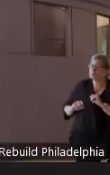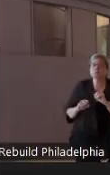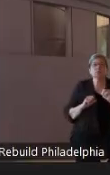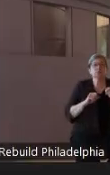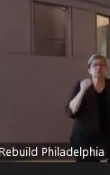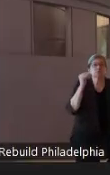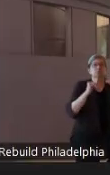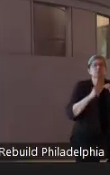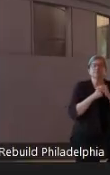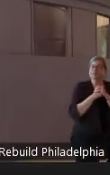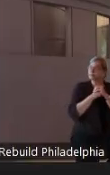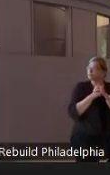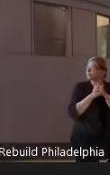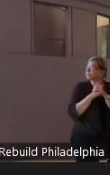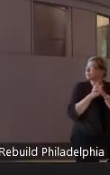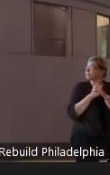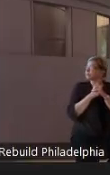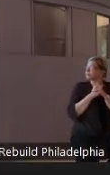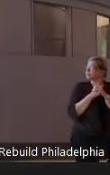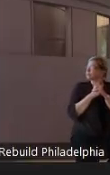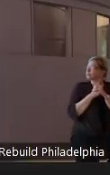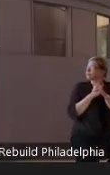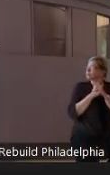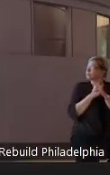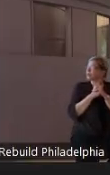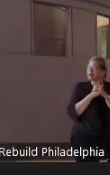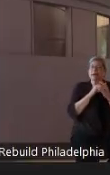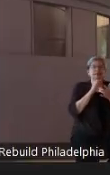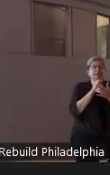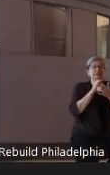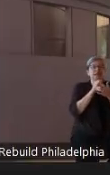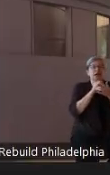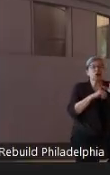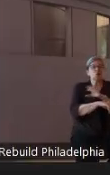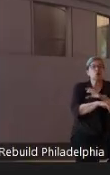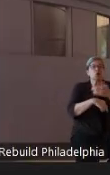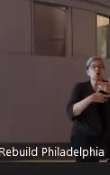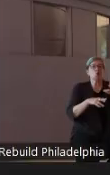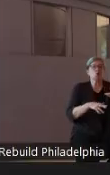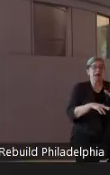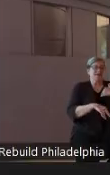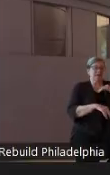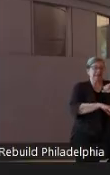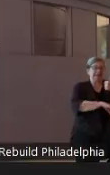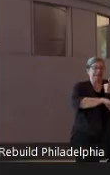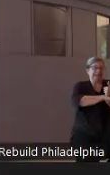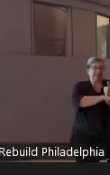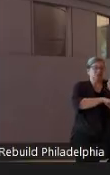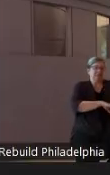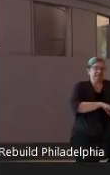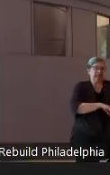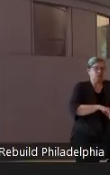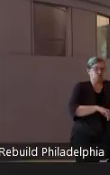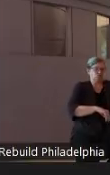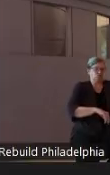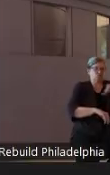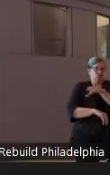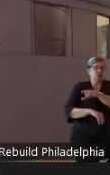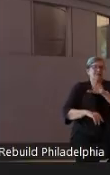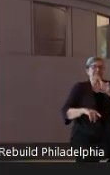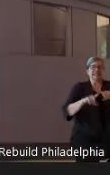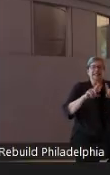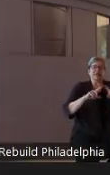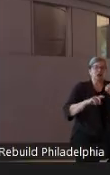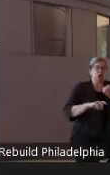Next slide. The Techer computer room will have 10 computer stations with adaptive equipment like adjustable